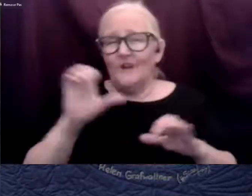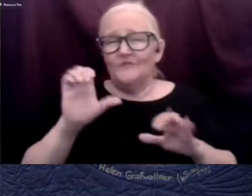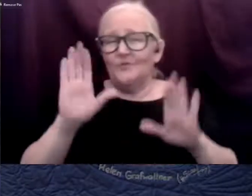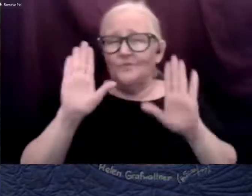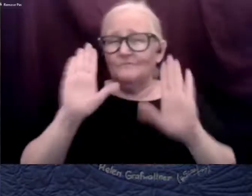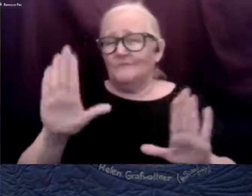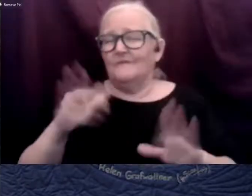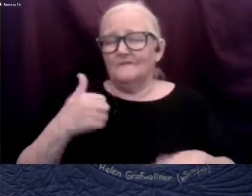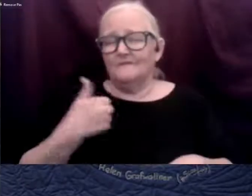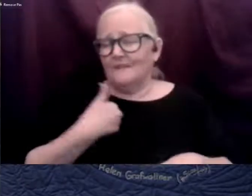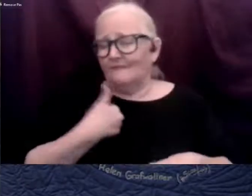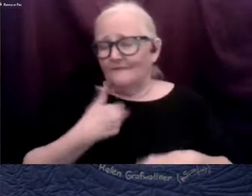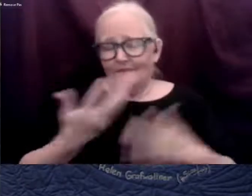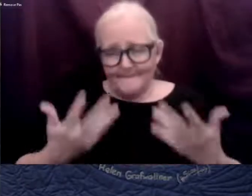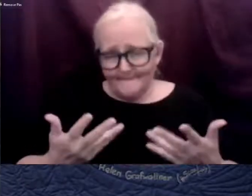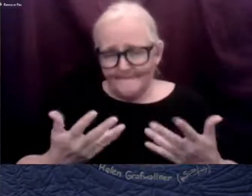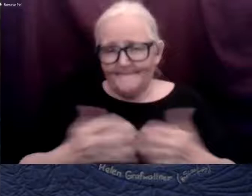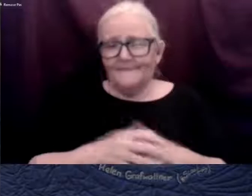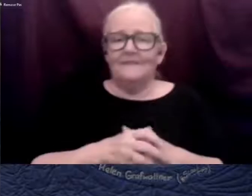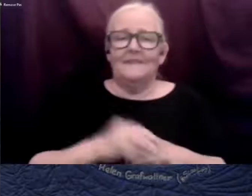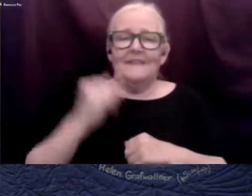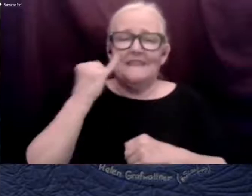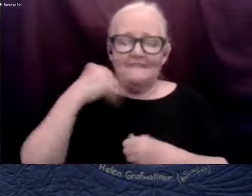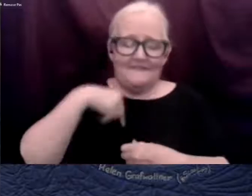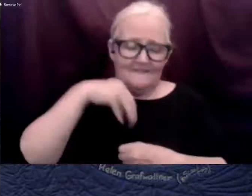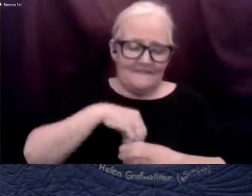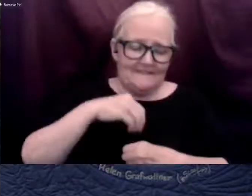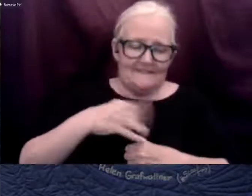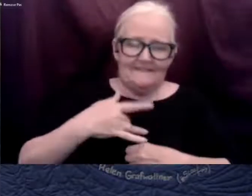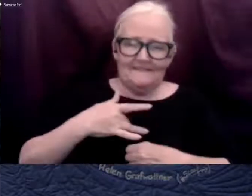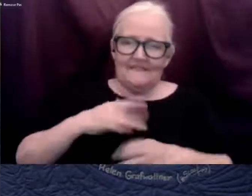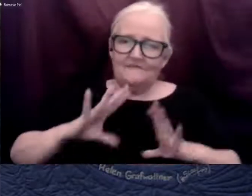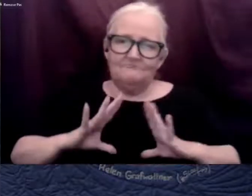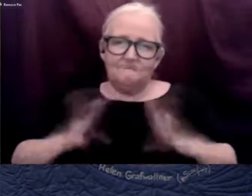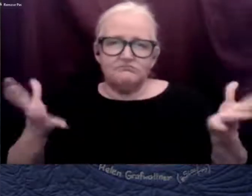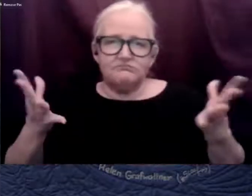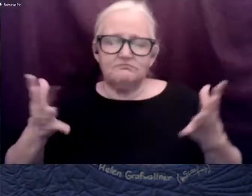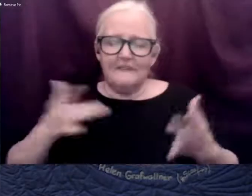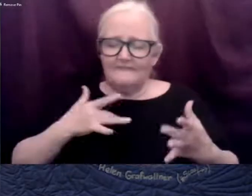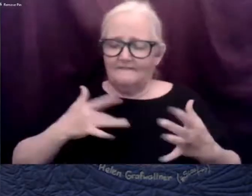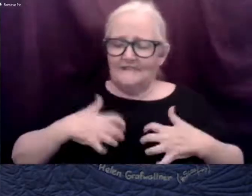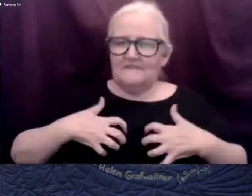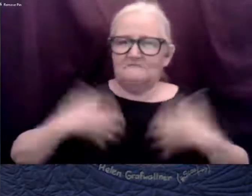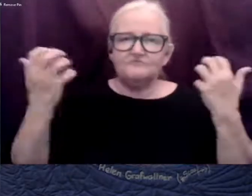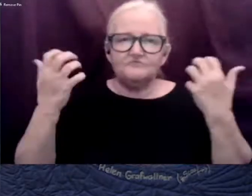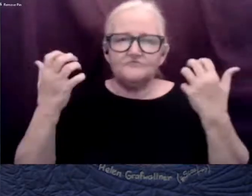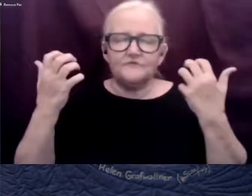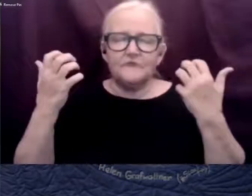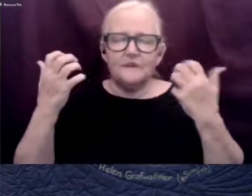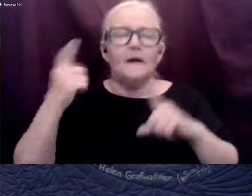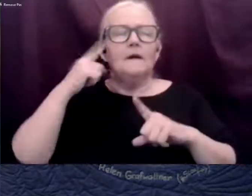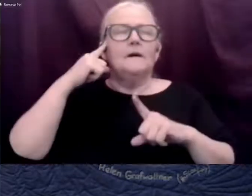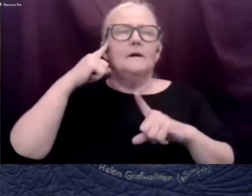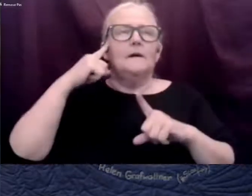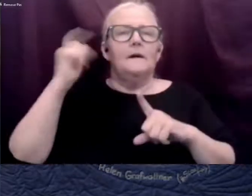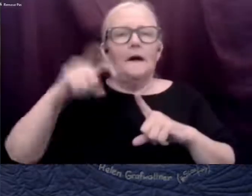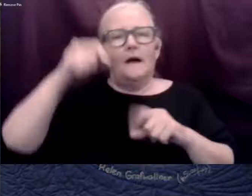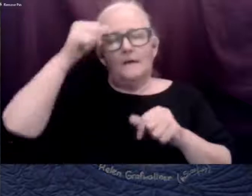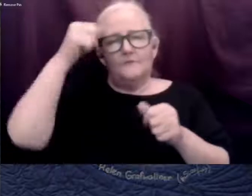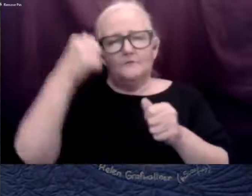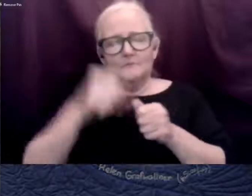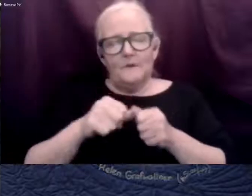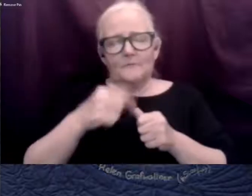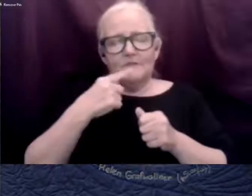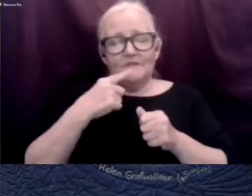carry resentment and anger, may we remember the power of saying sorry, making amends, and